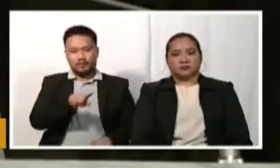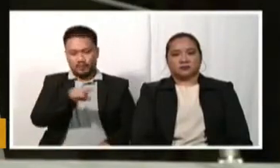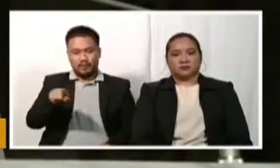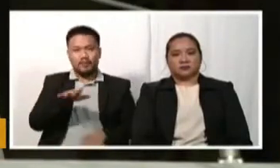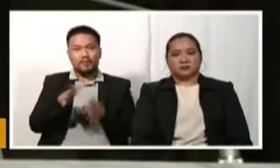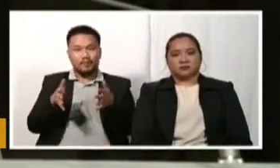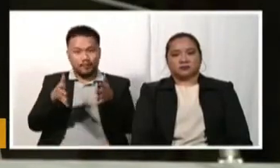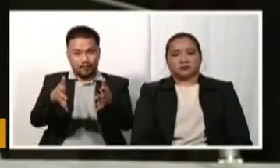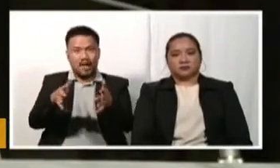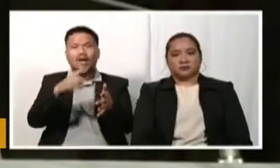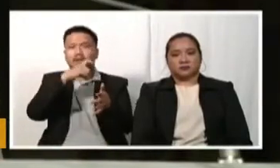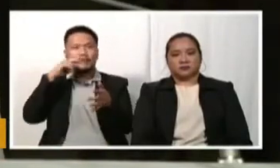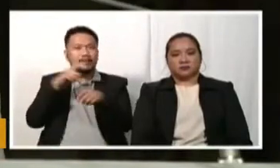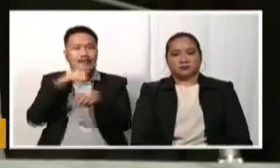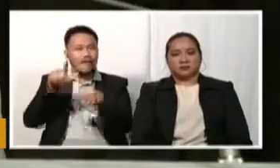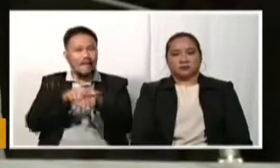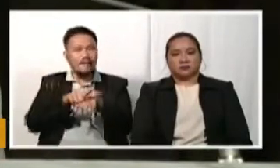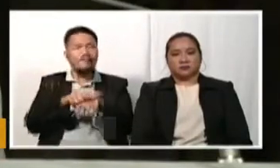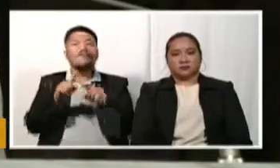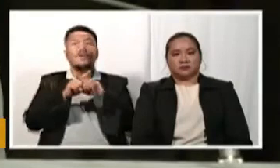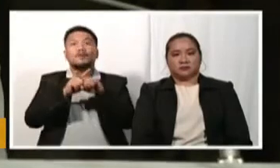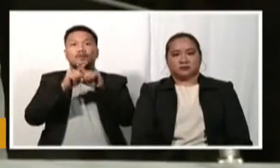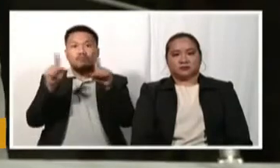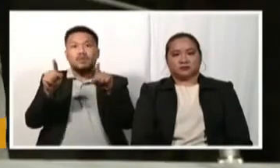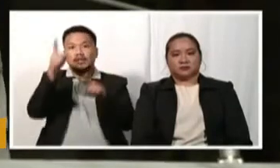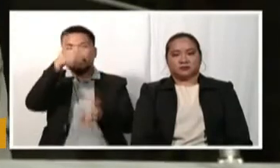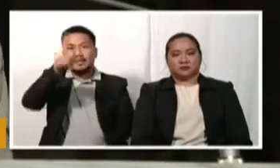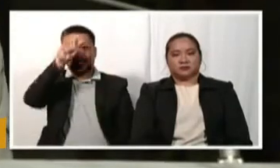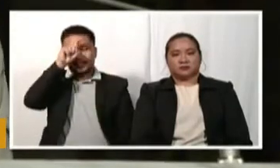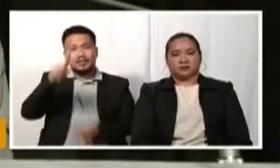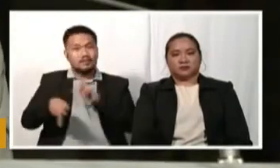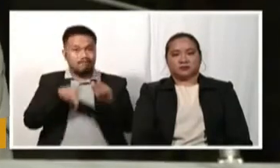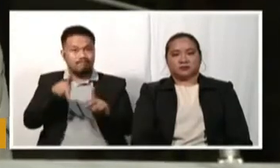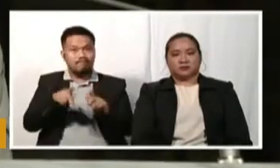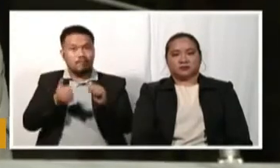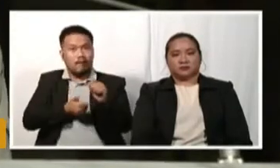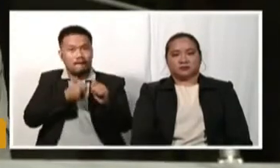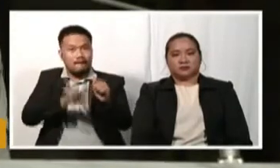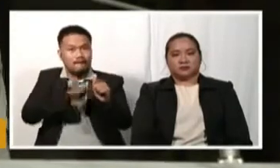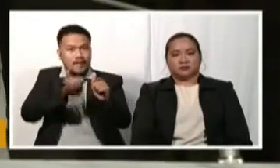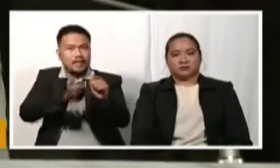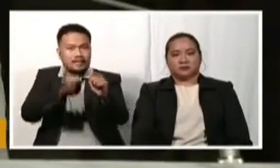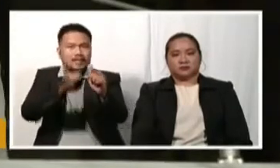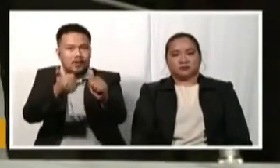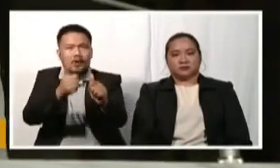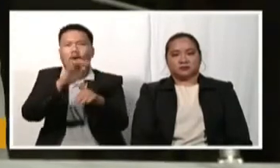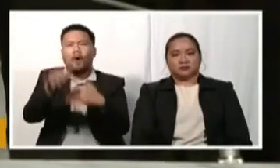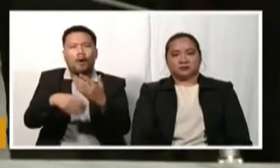The Egyptians followed in pursuit. All